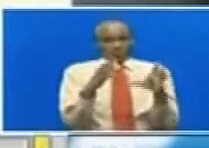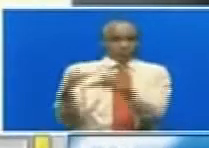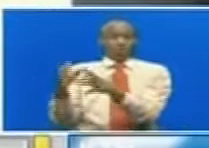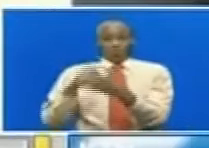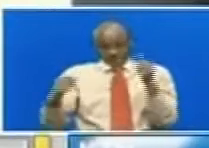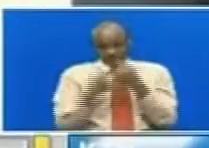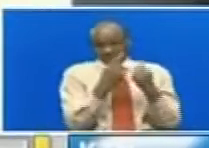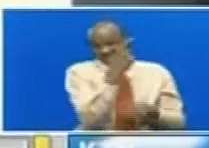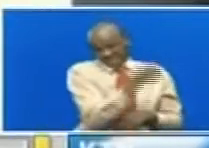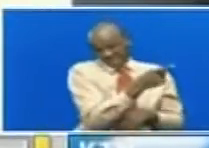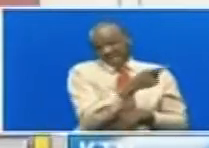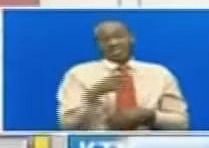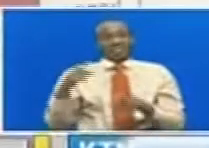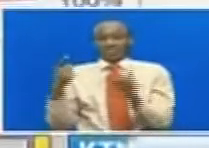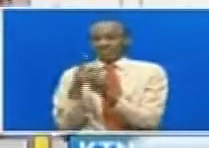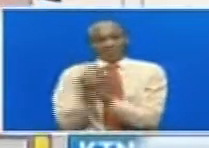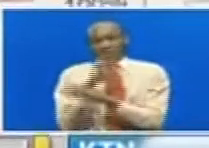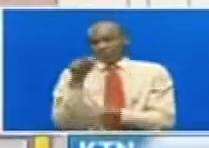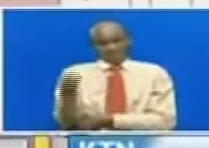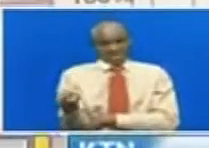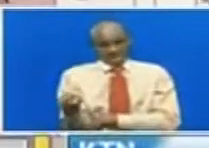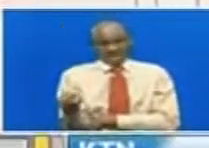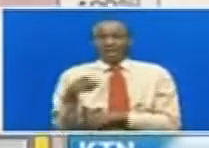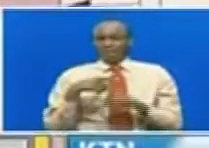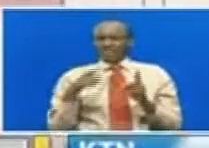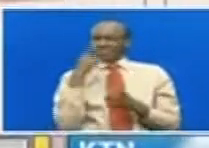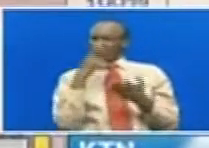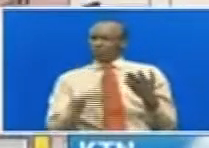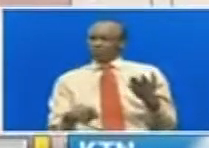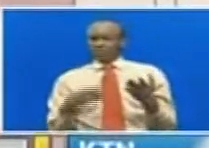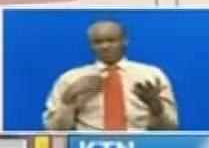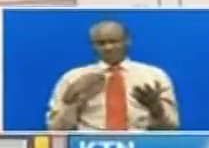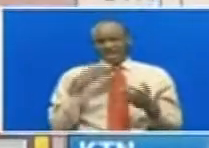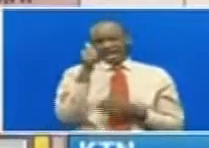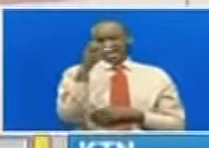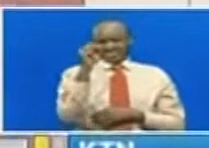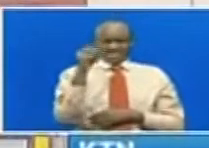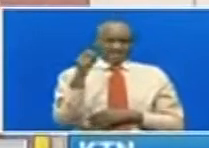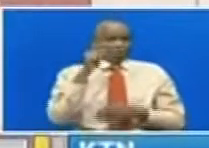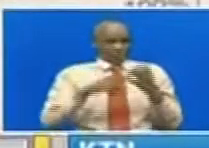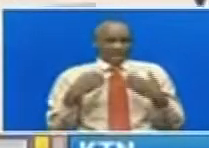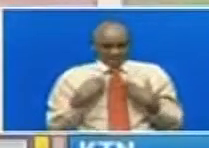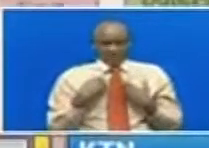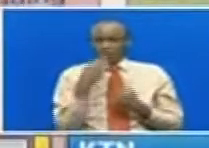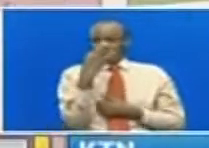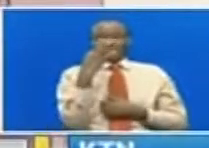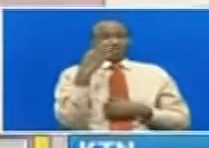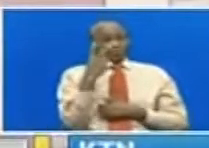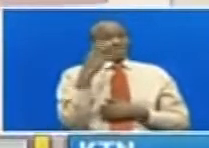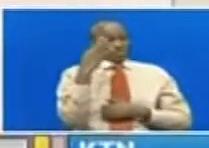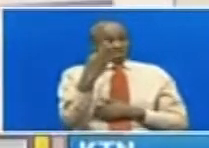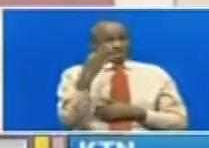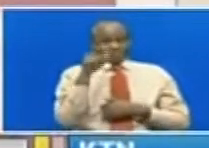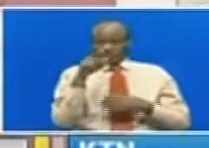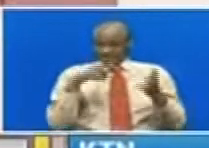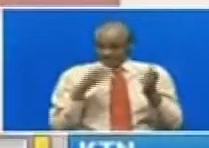happened in here in Mauritius. But despite this, there is fear that Rawat's assets, including the 23.9% stake in BRITAM, valued